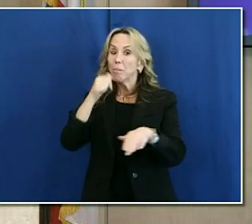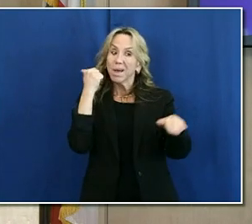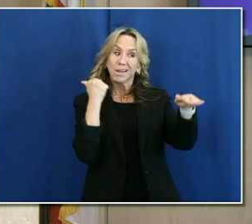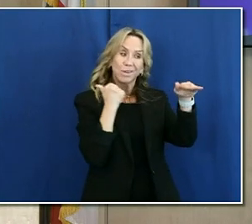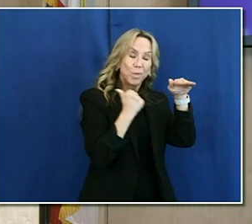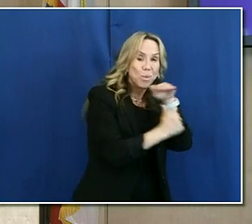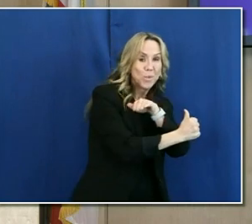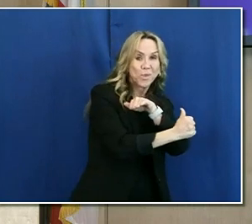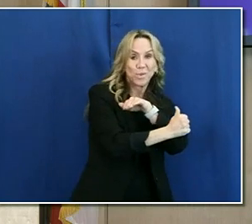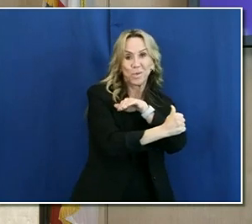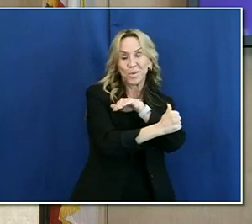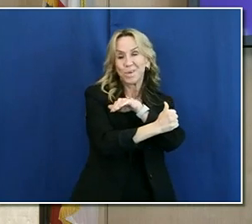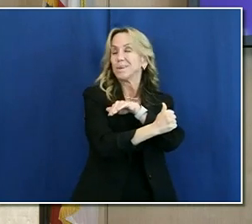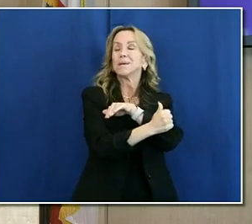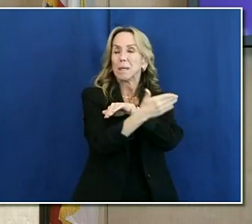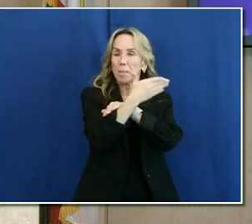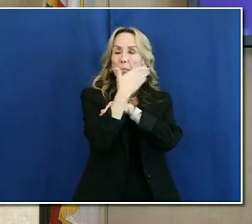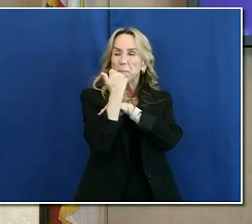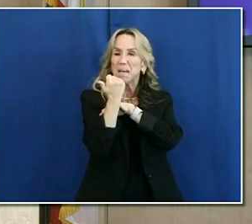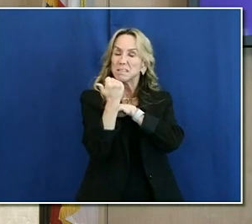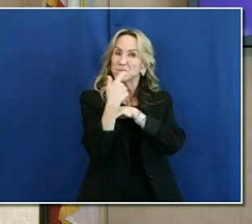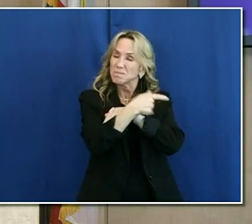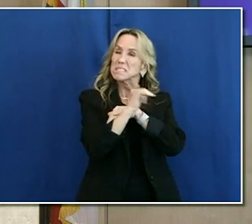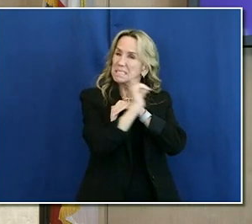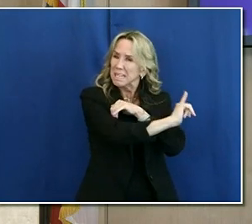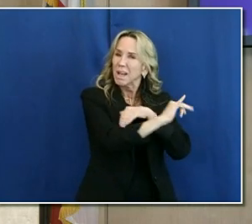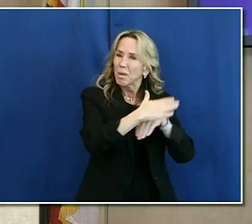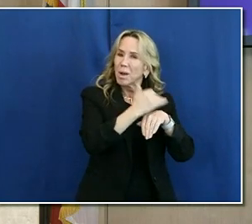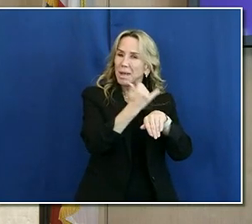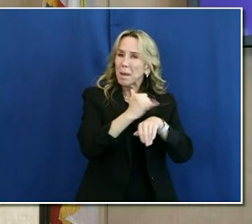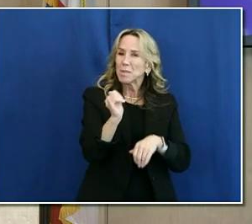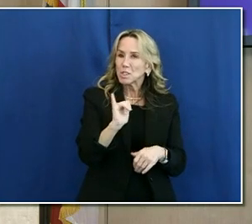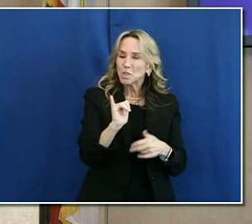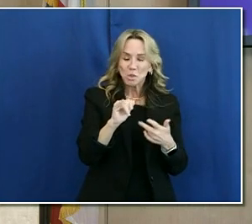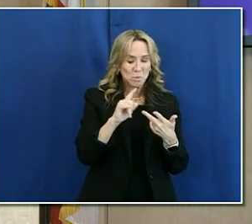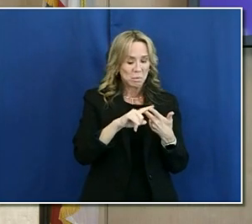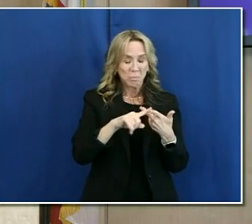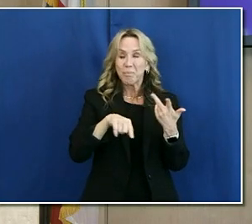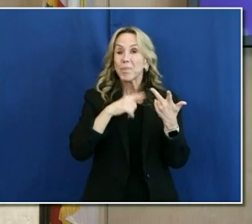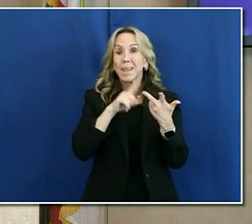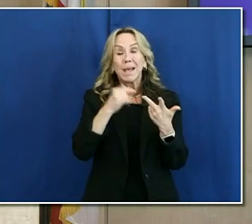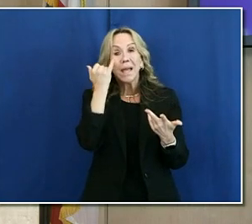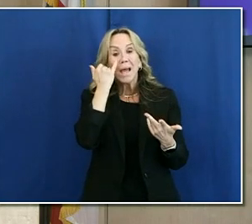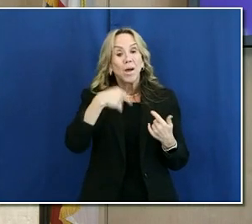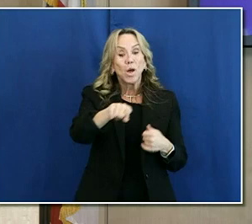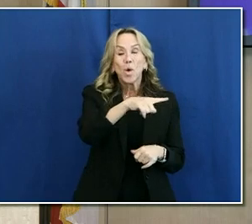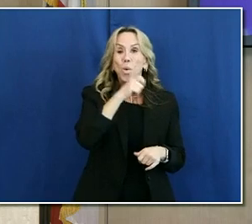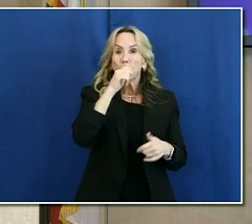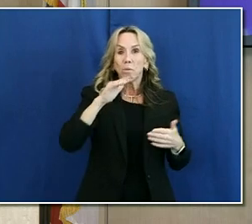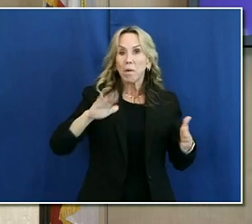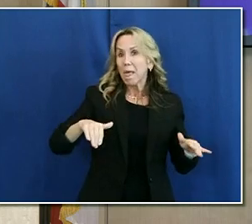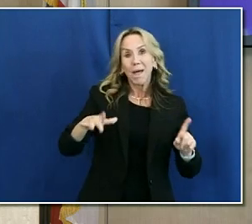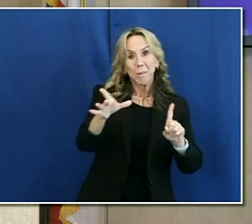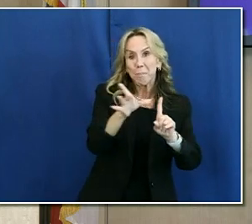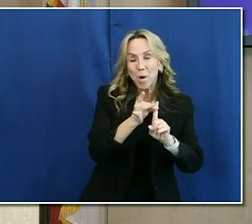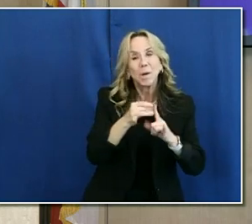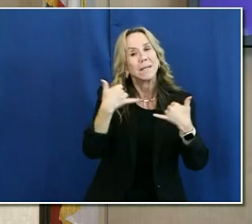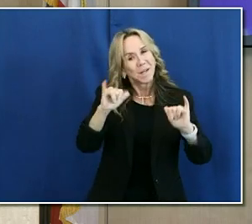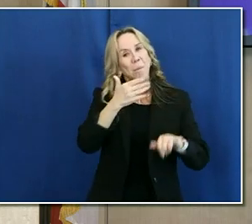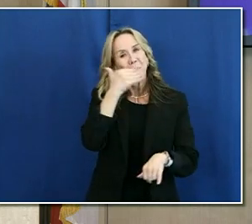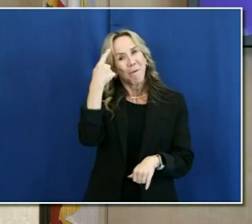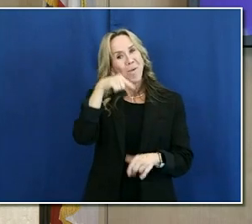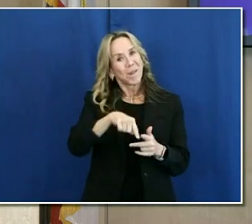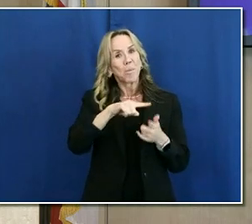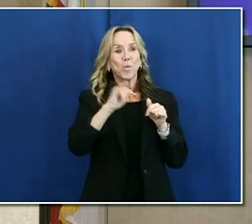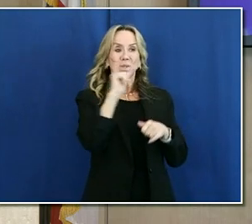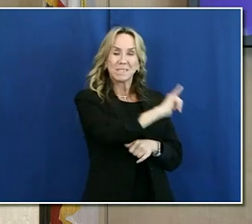also, again, it's best to have them stay. And even for those who are not known to have been exposed, it's best for them to stay in a location